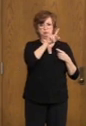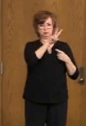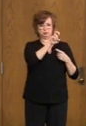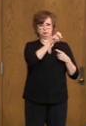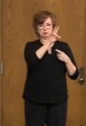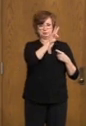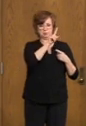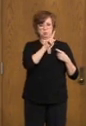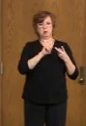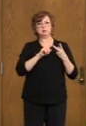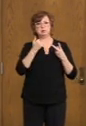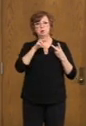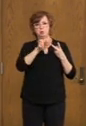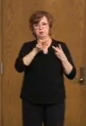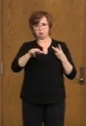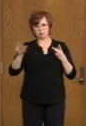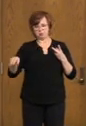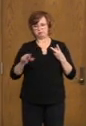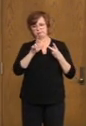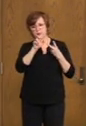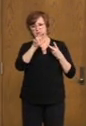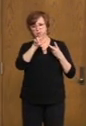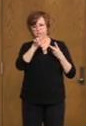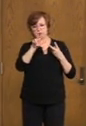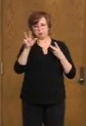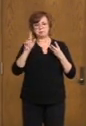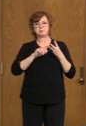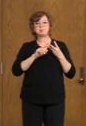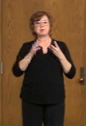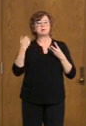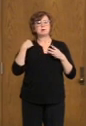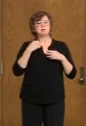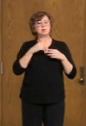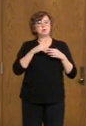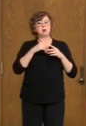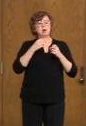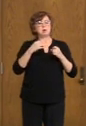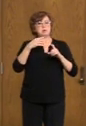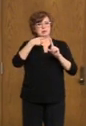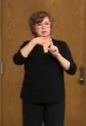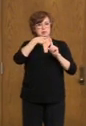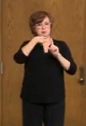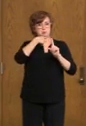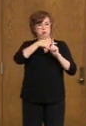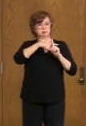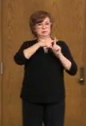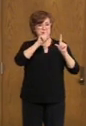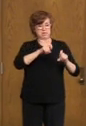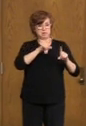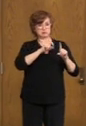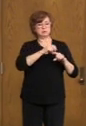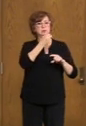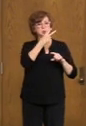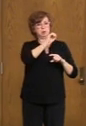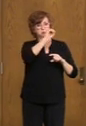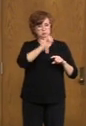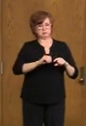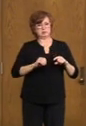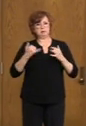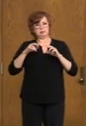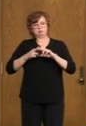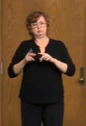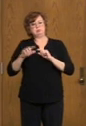Our test positivity in Saskatchewan has decreased from 12.3% to 10.3%. So again, a slight trend in the right